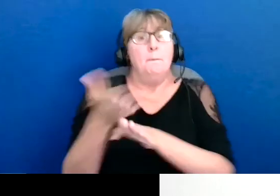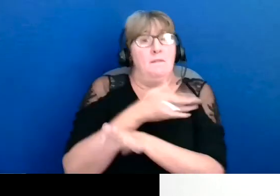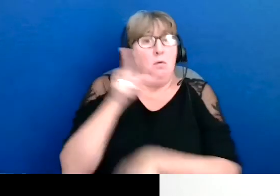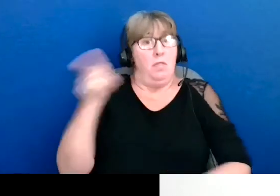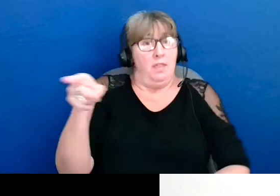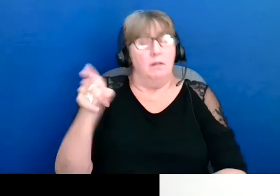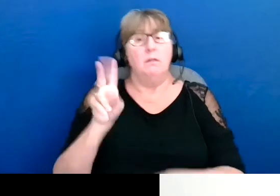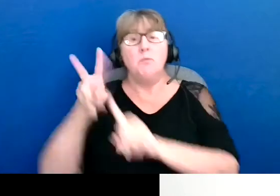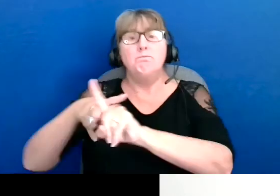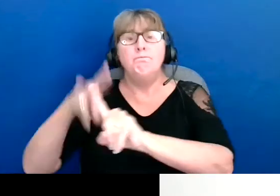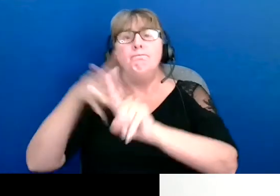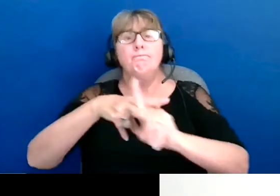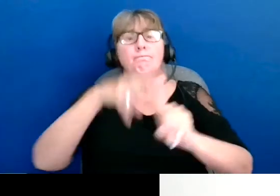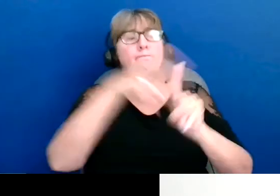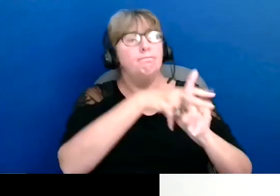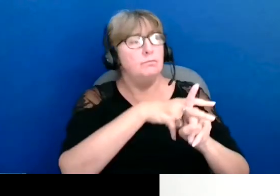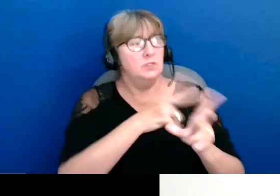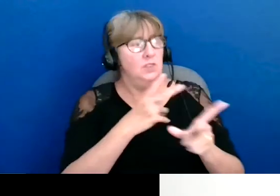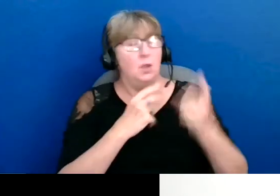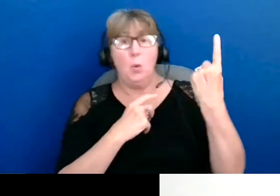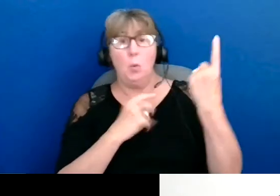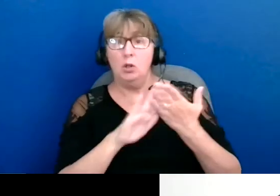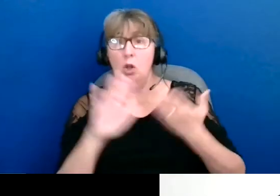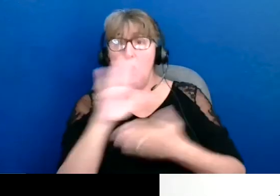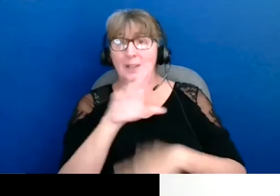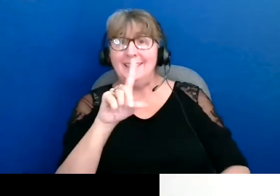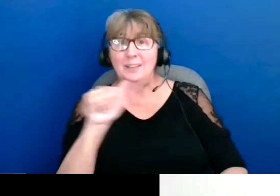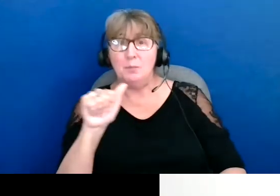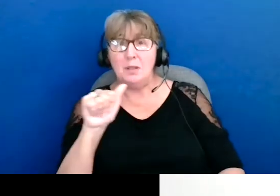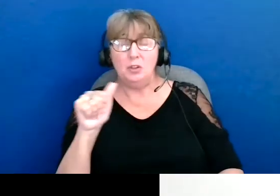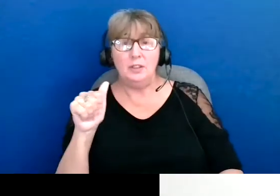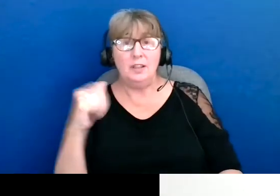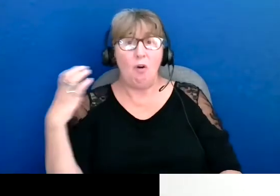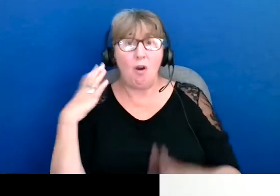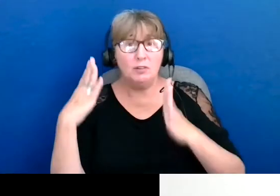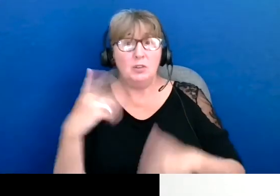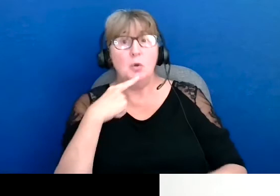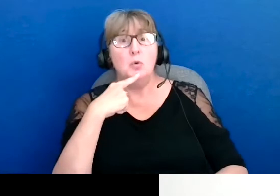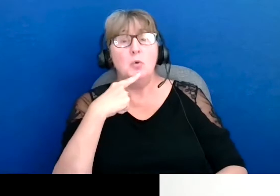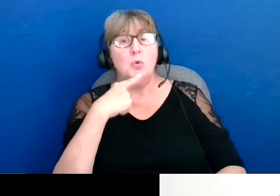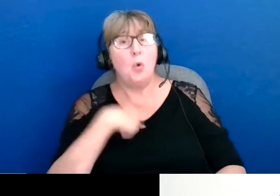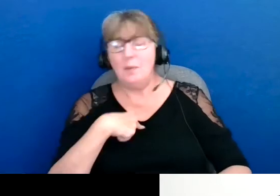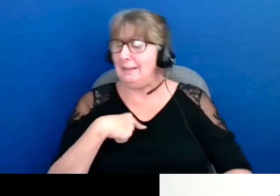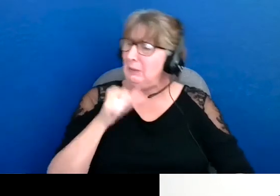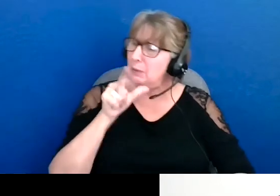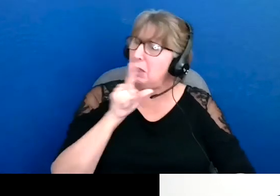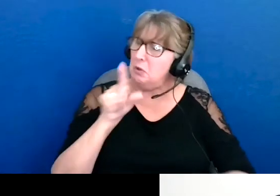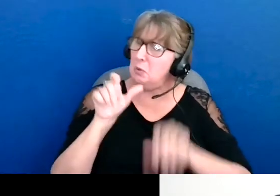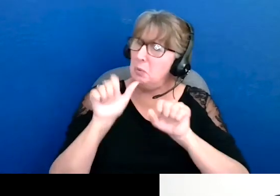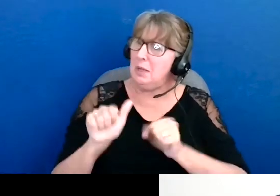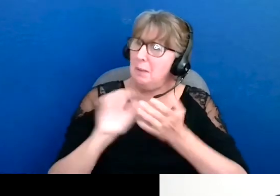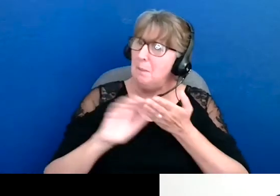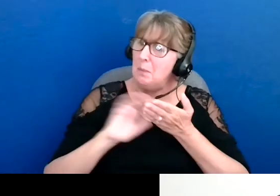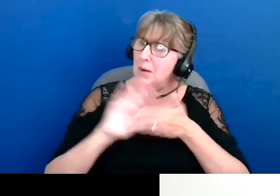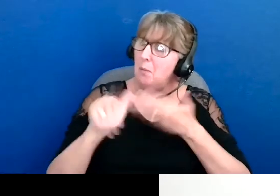attend. One college disability officer actually told me, we're not sure we can braille your